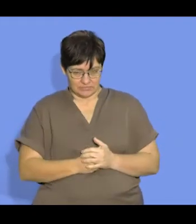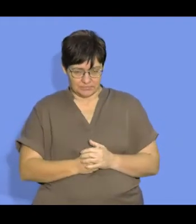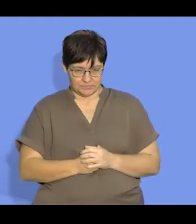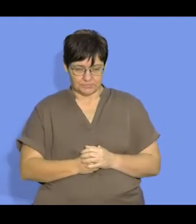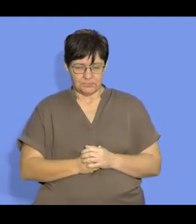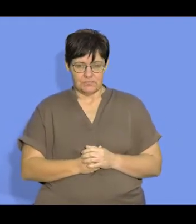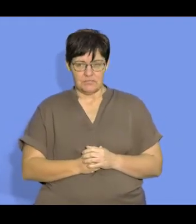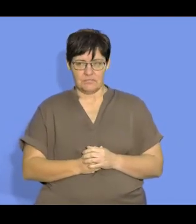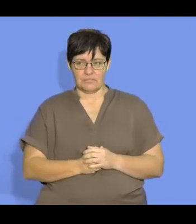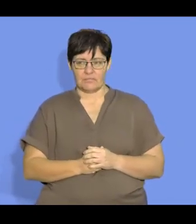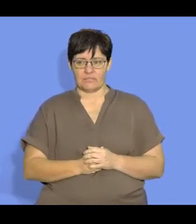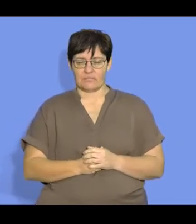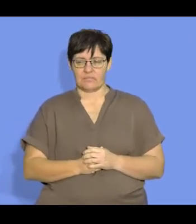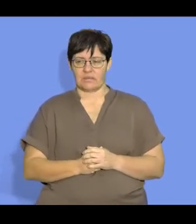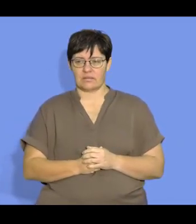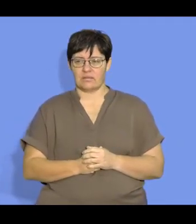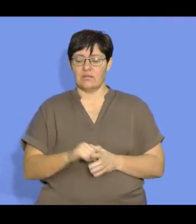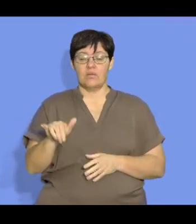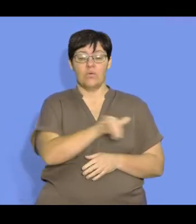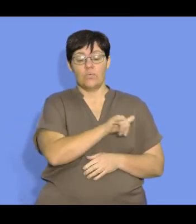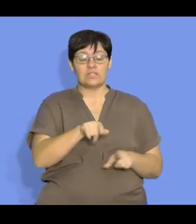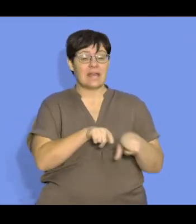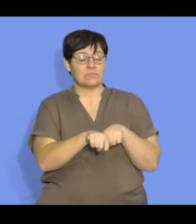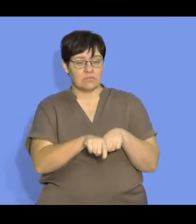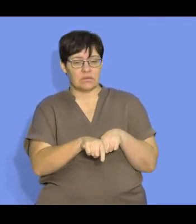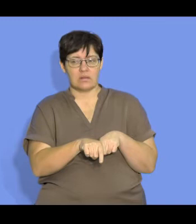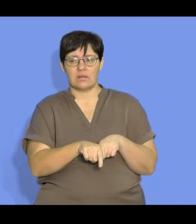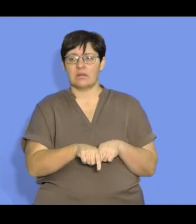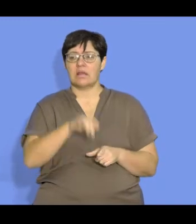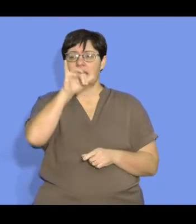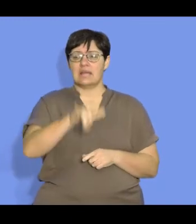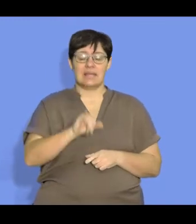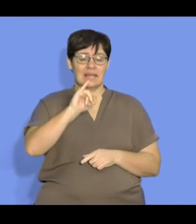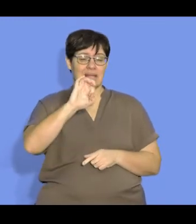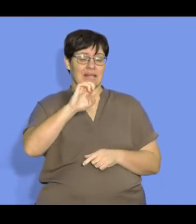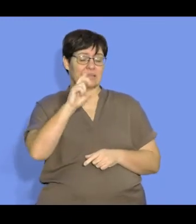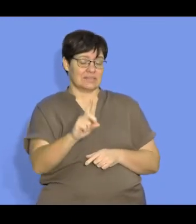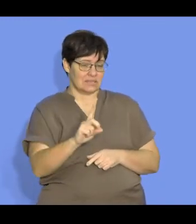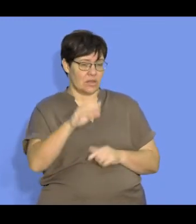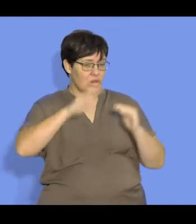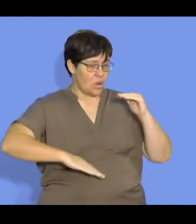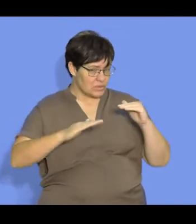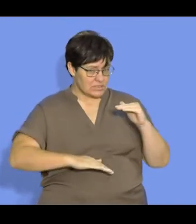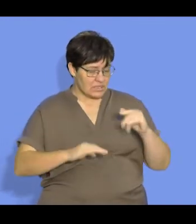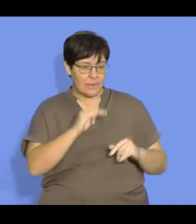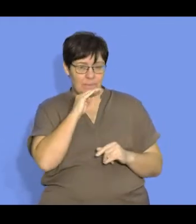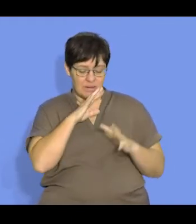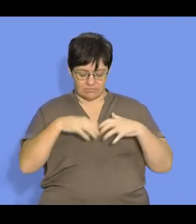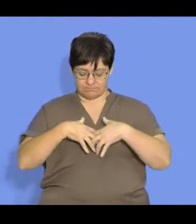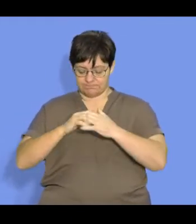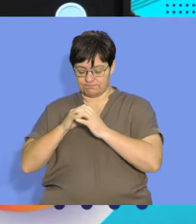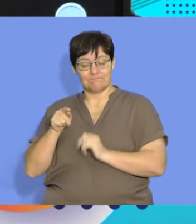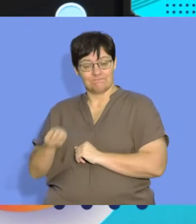we have the highest rate of the reaction. In which experiment is the yield the lowest?